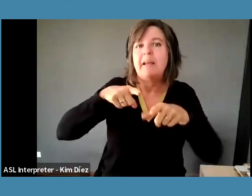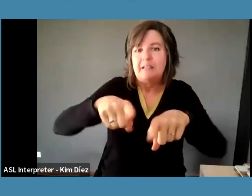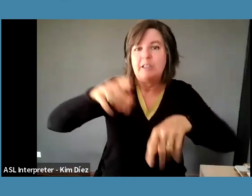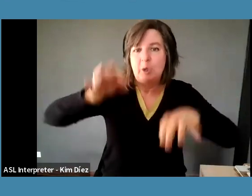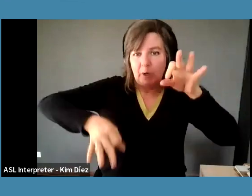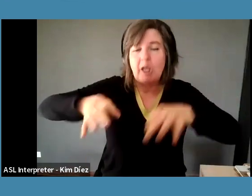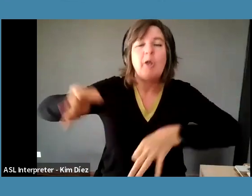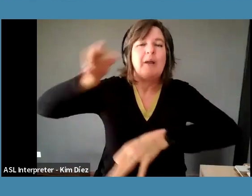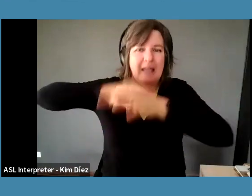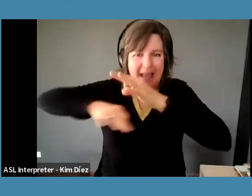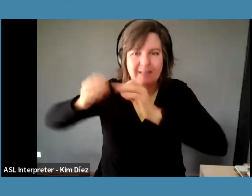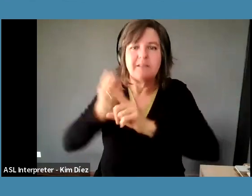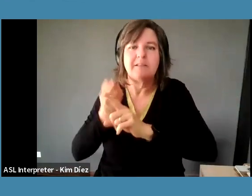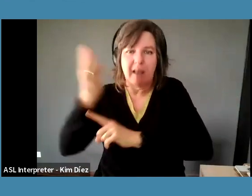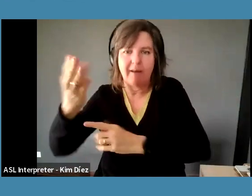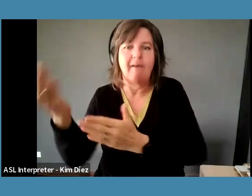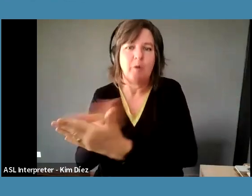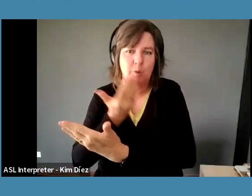submit a new request.